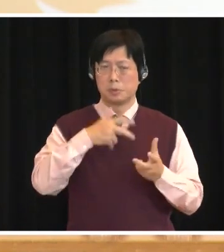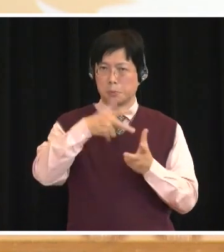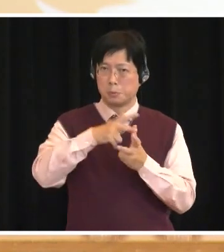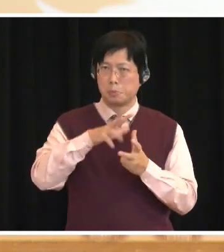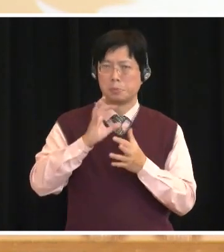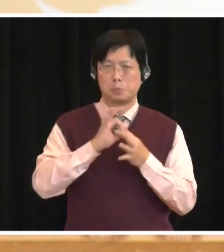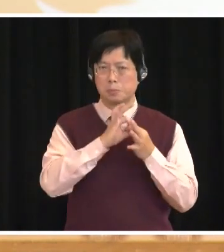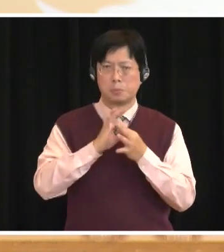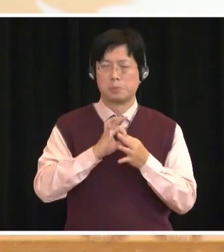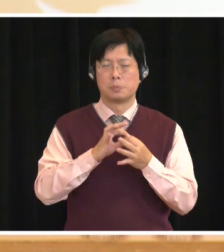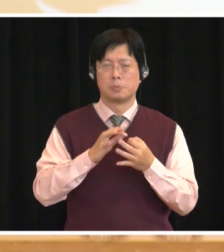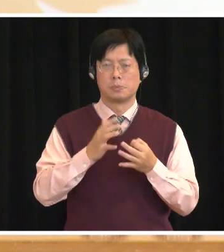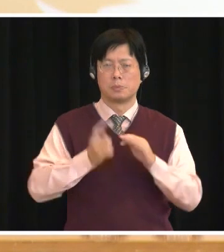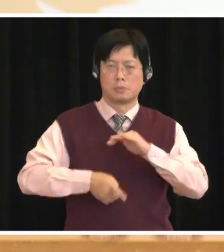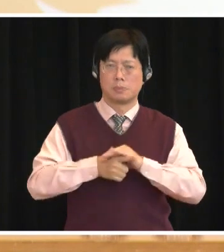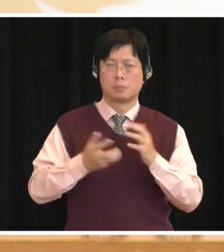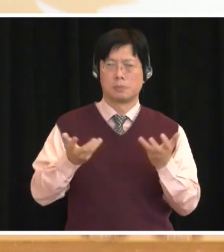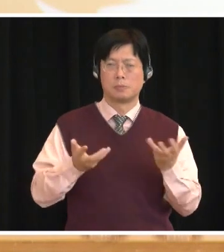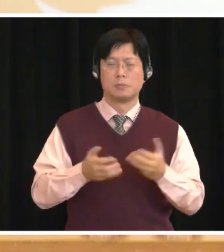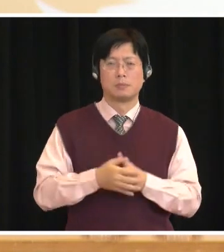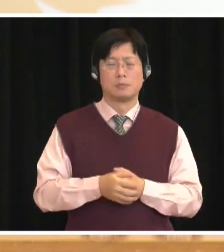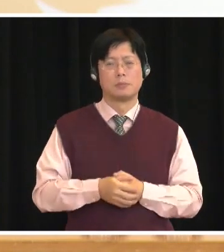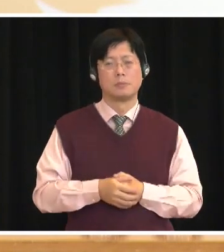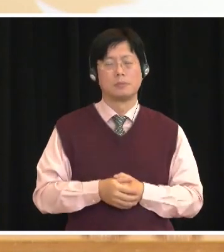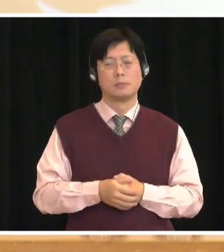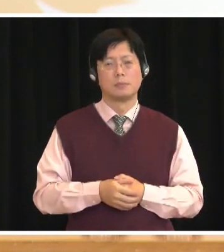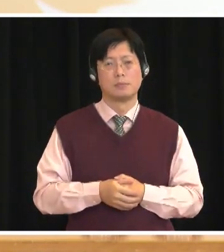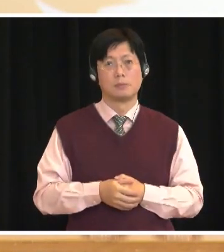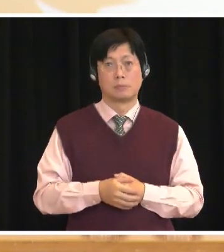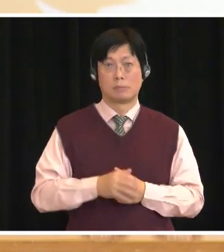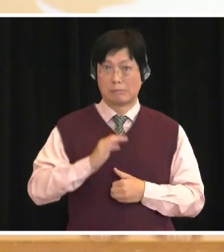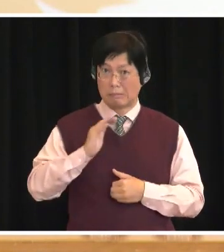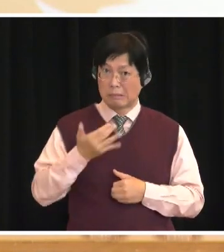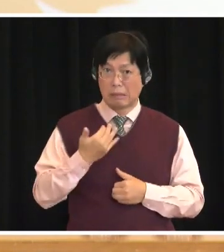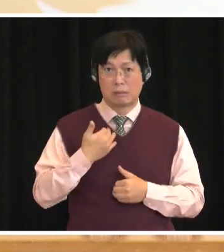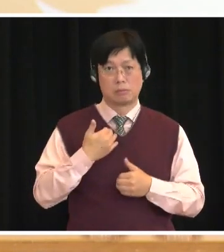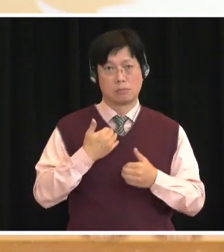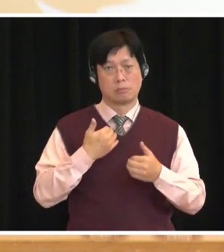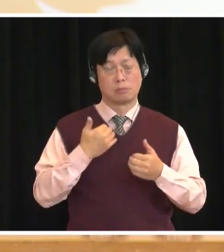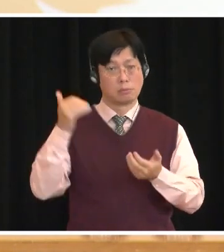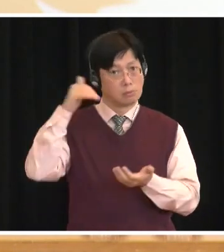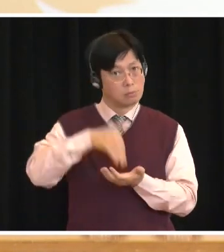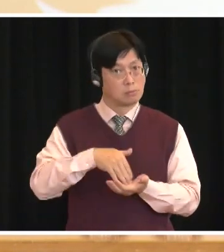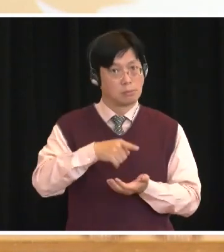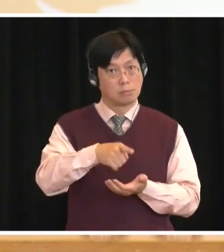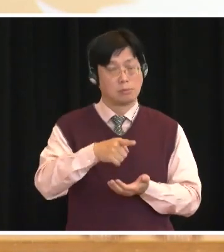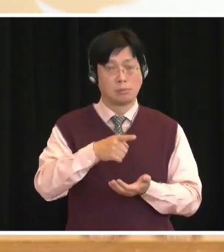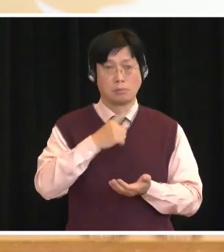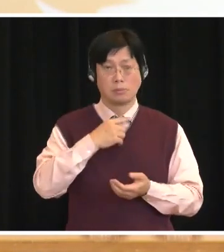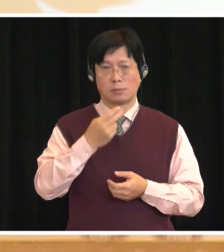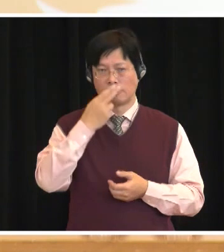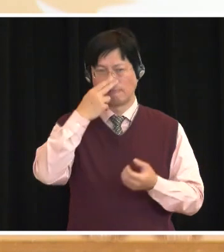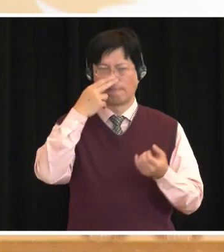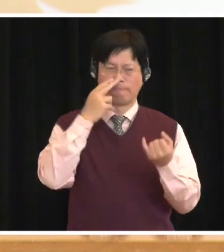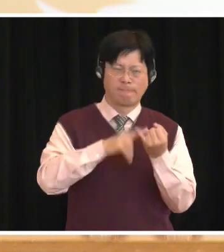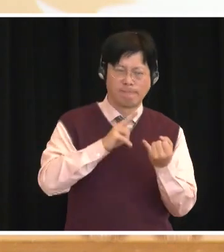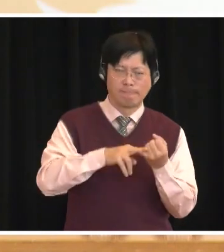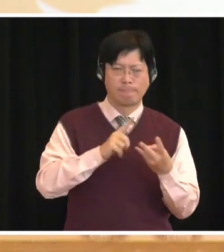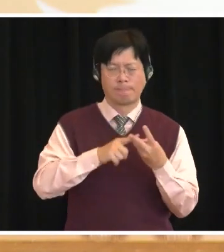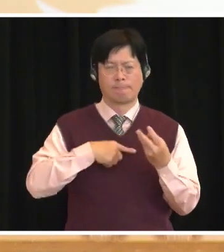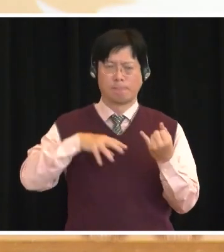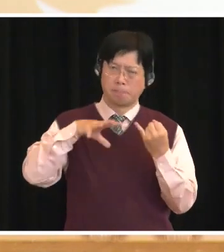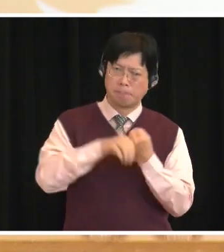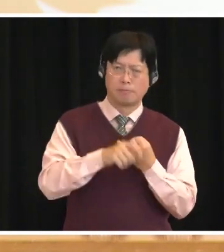internet. And the optional protocol on sale of children, child pornography, child prostitution,